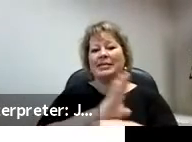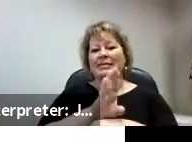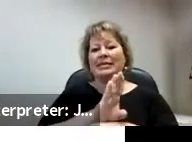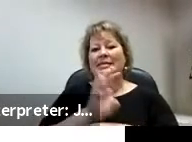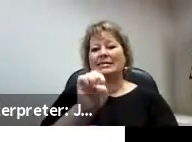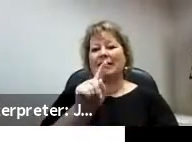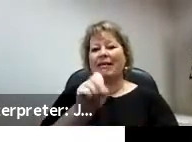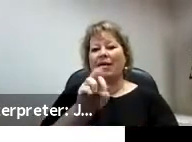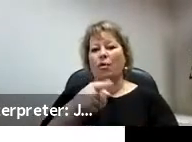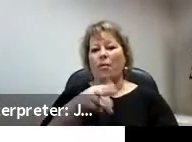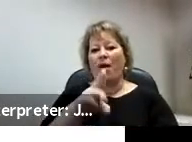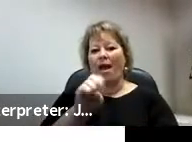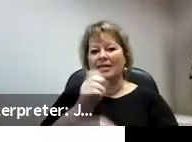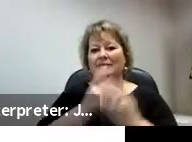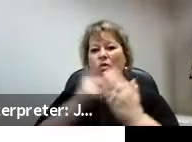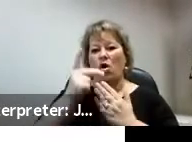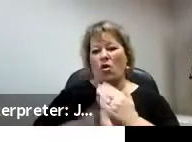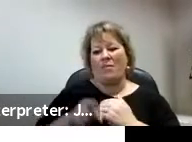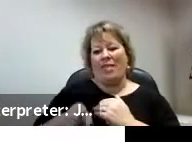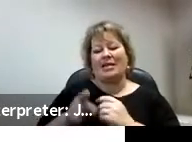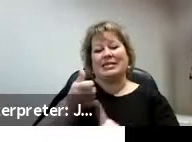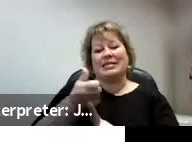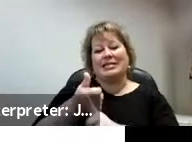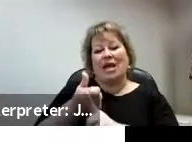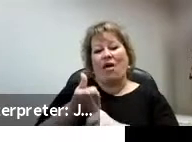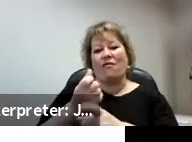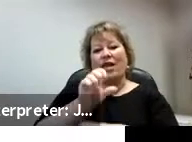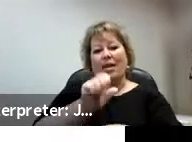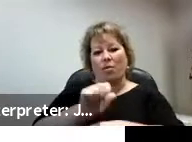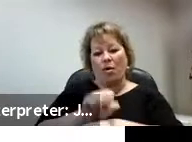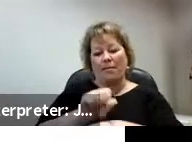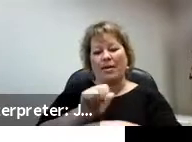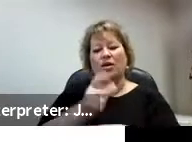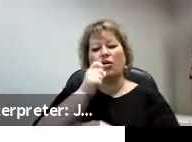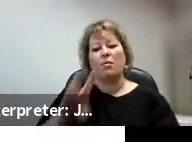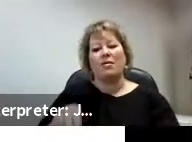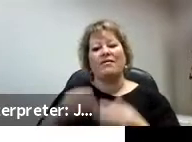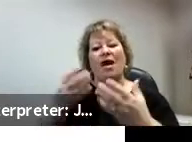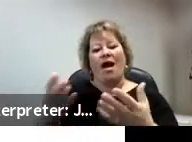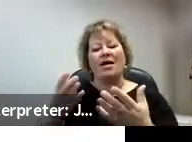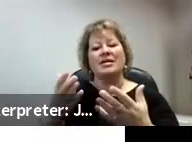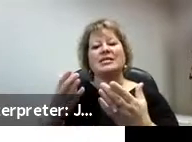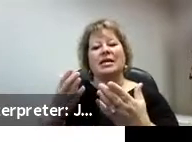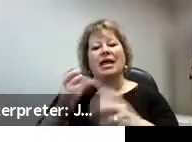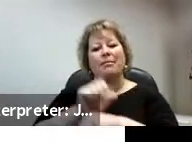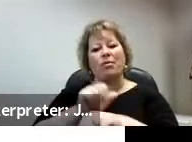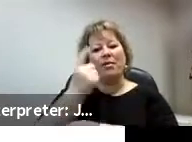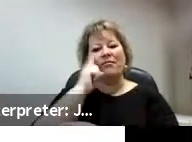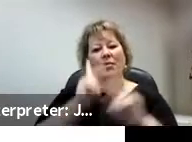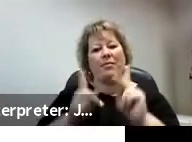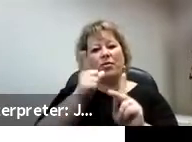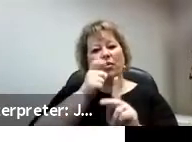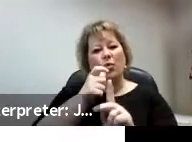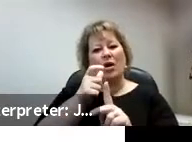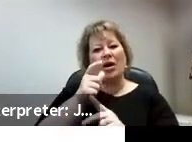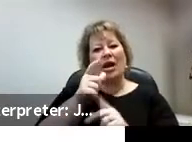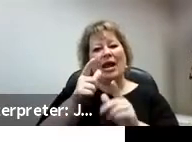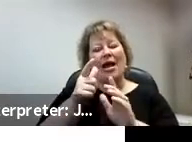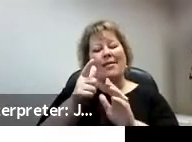is a self-employment program which provides gainful employment to individuals who are legally blind to operate vending